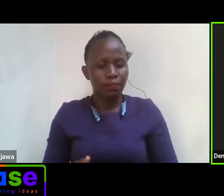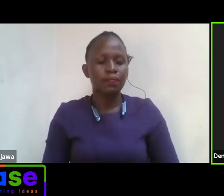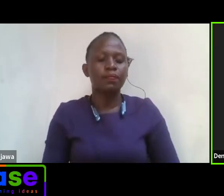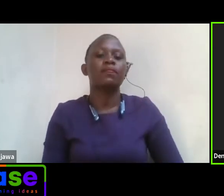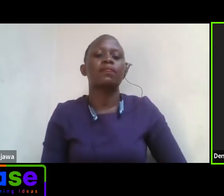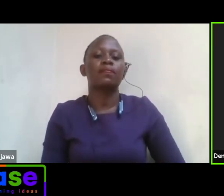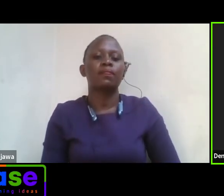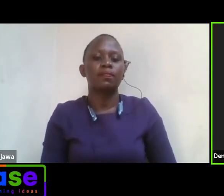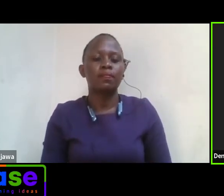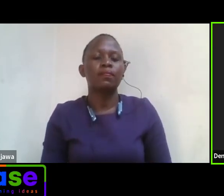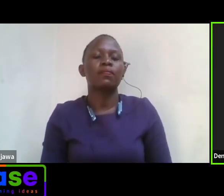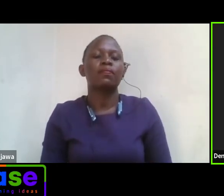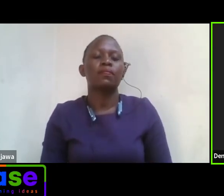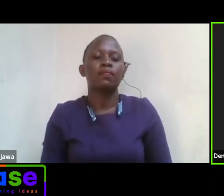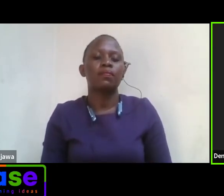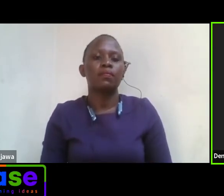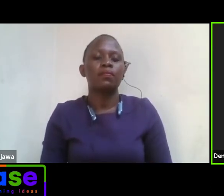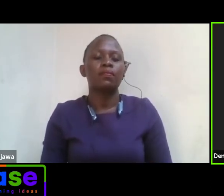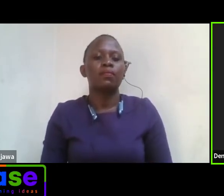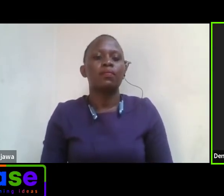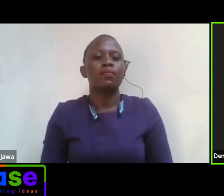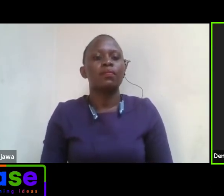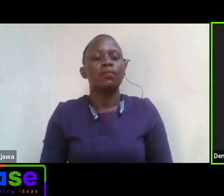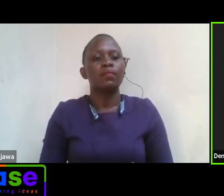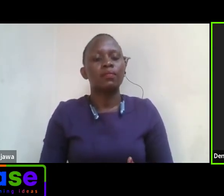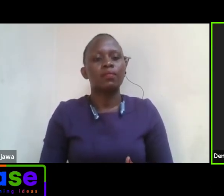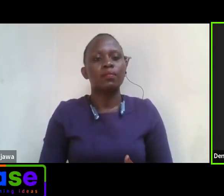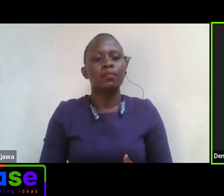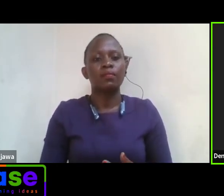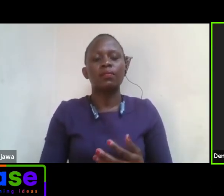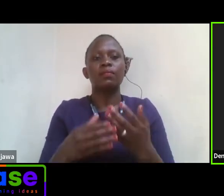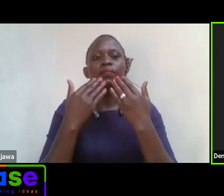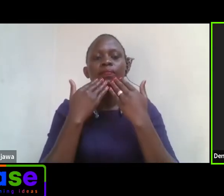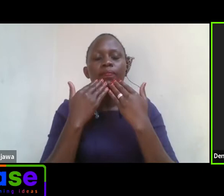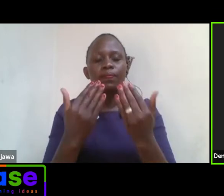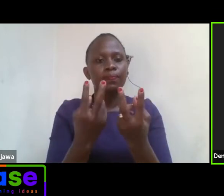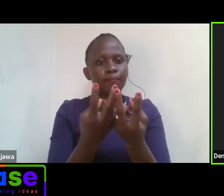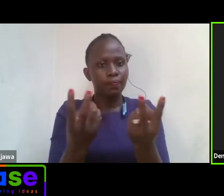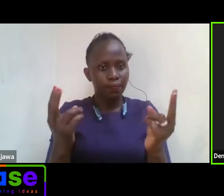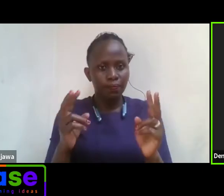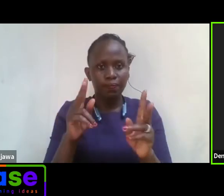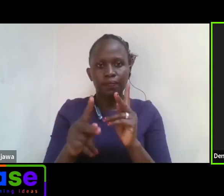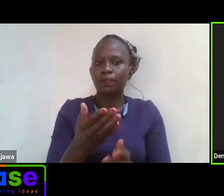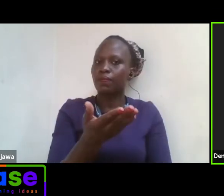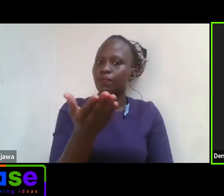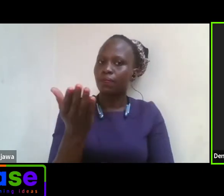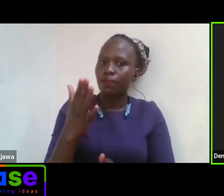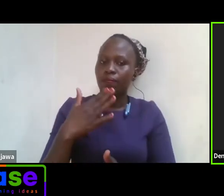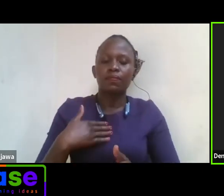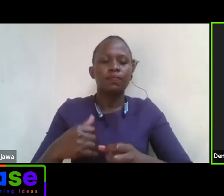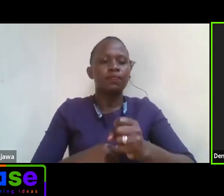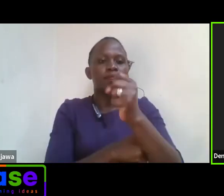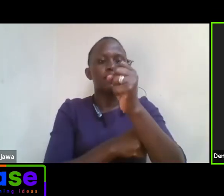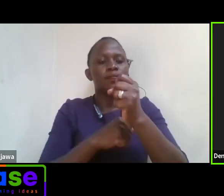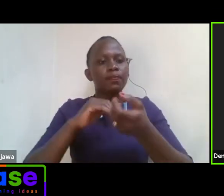thank our panelists for sparing time really to join us, and our support partners in particular as